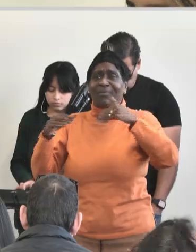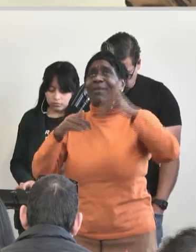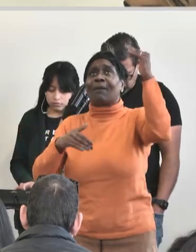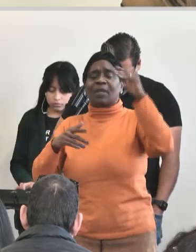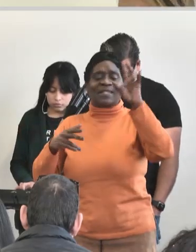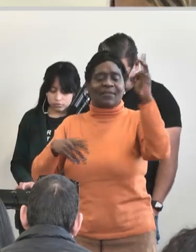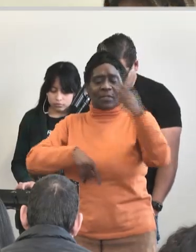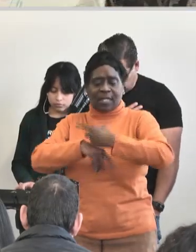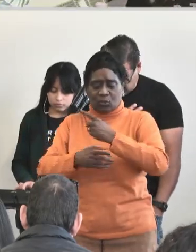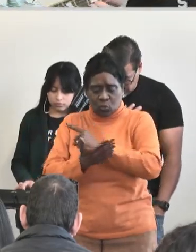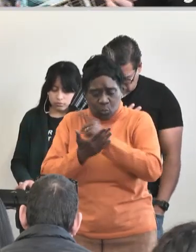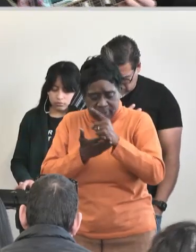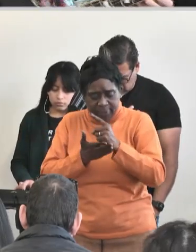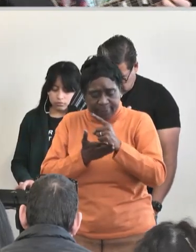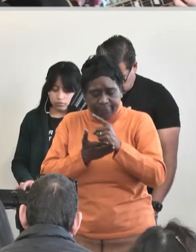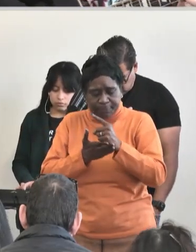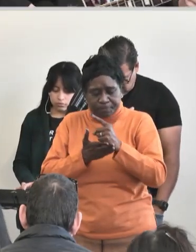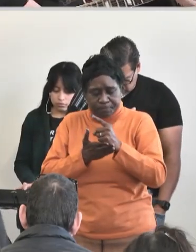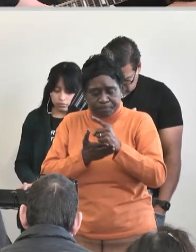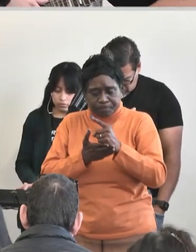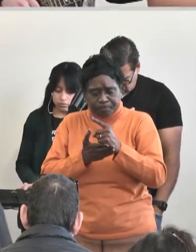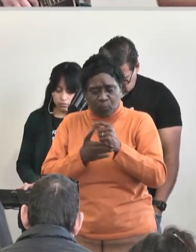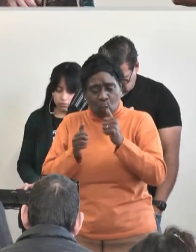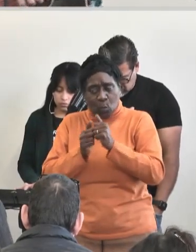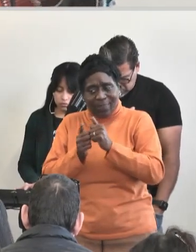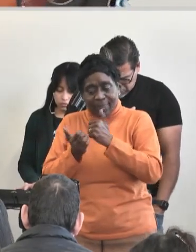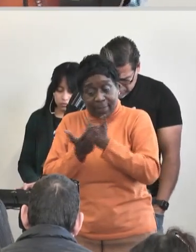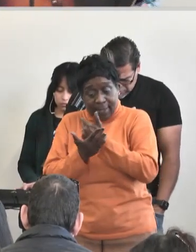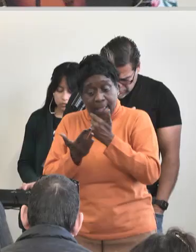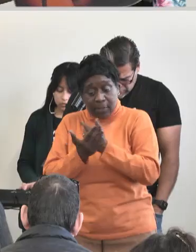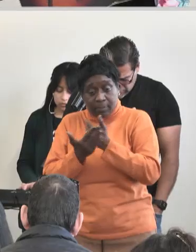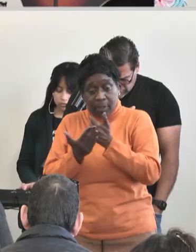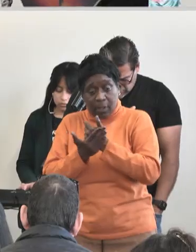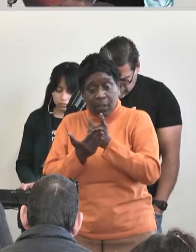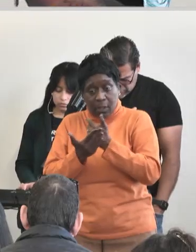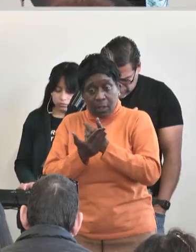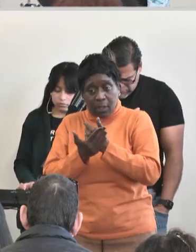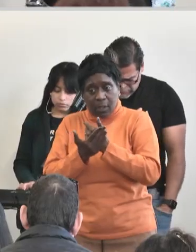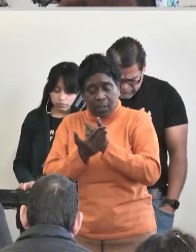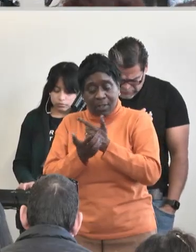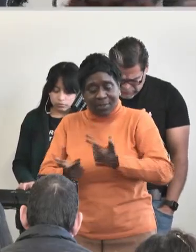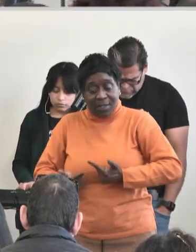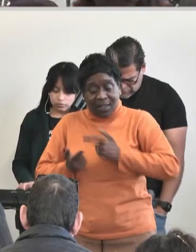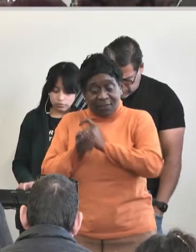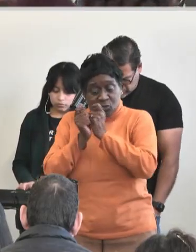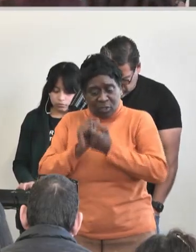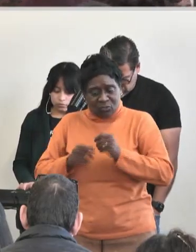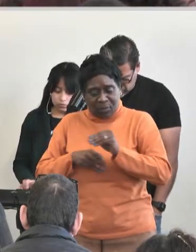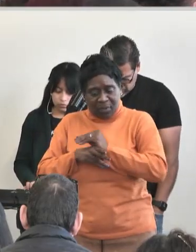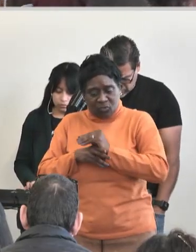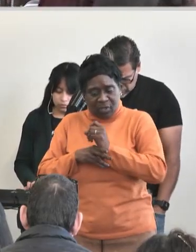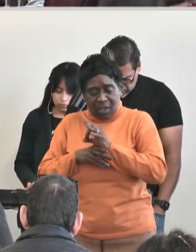7 days a week. 7 días de la semana. With the gospel. Con el evangelio. The life-changing ministry of the gospel.